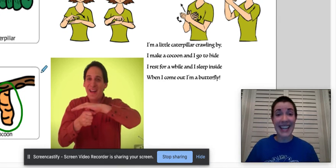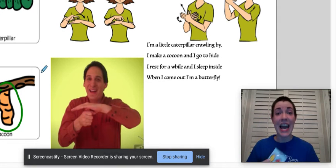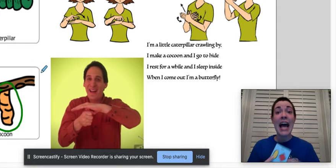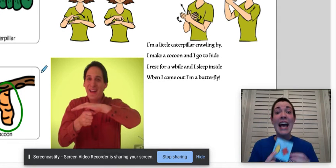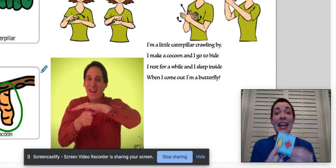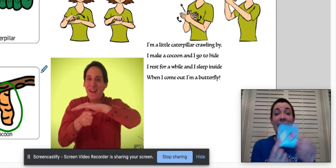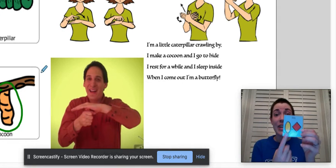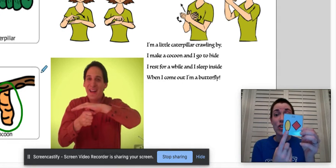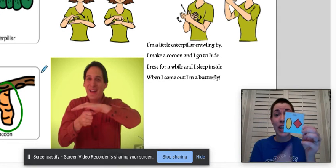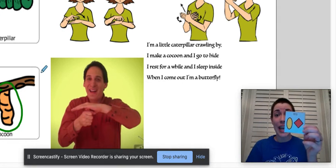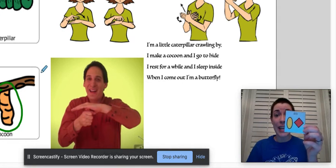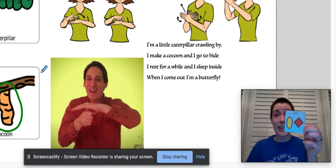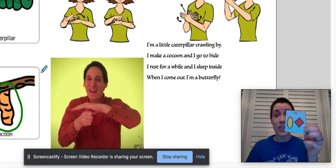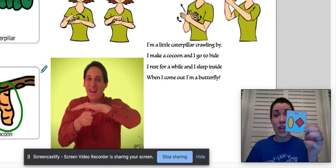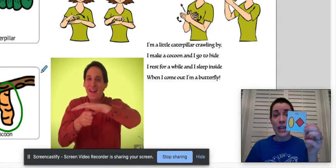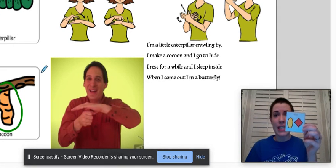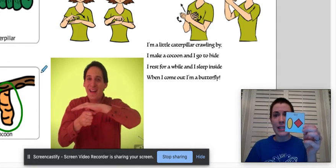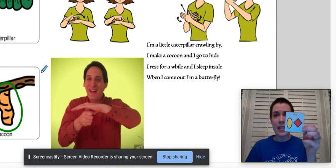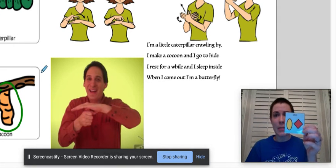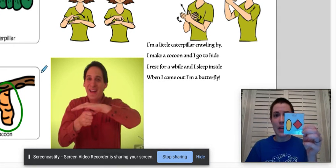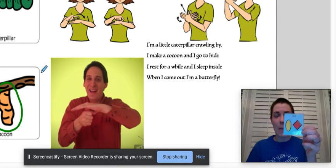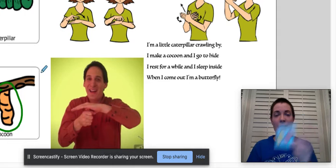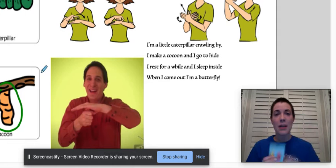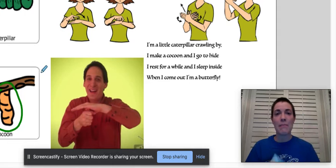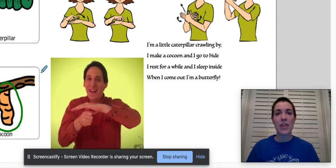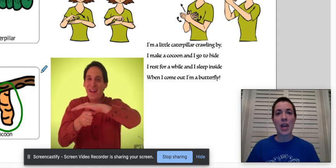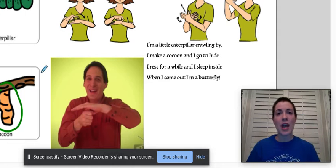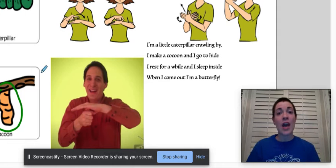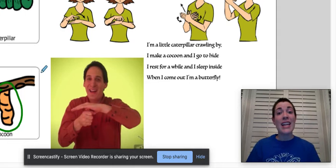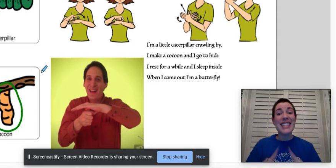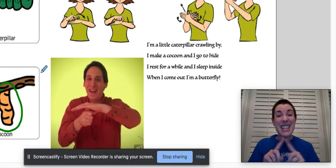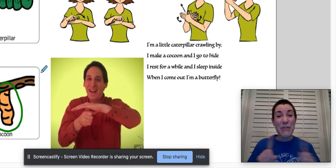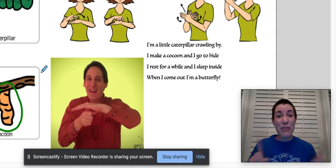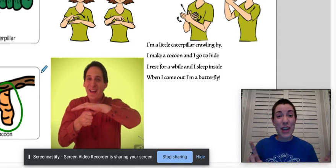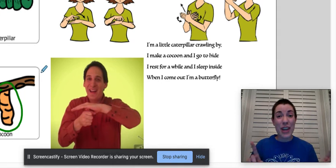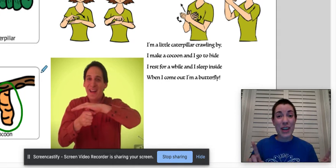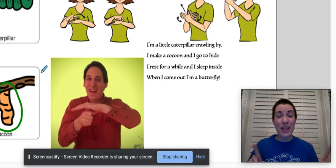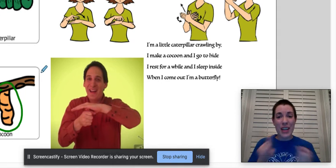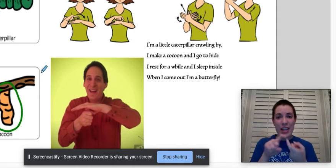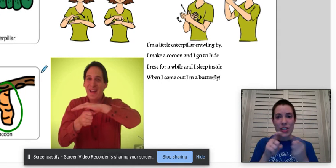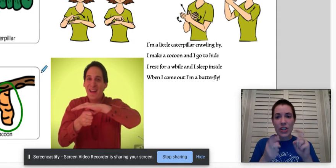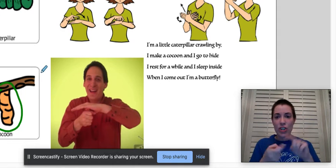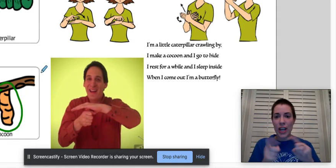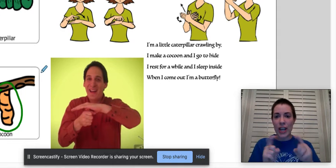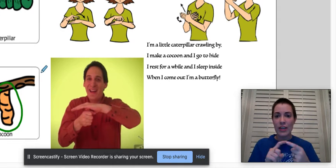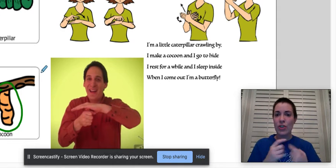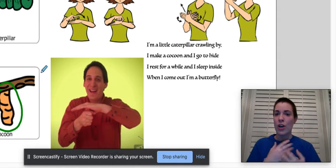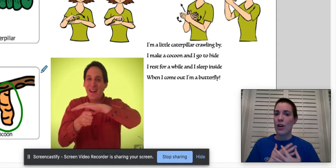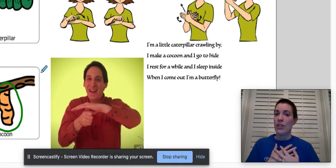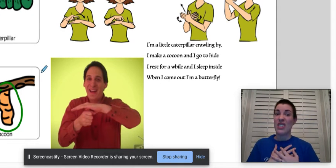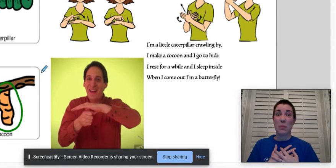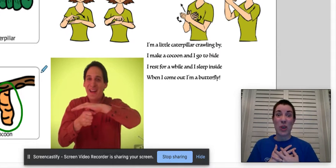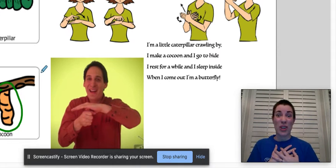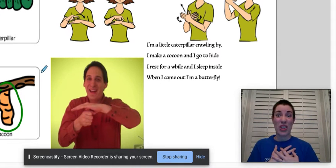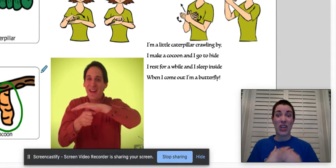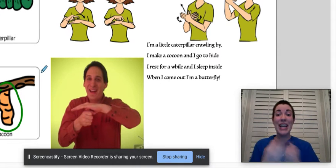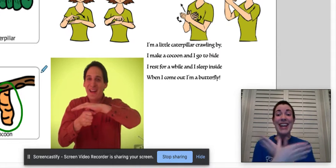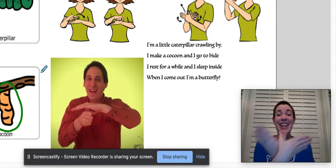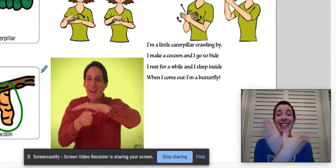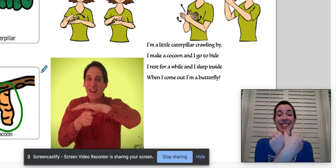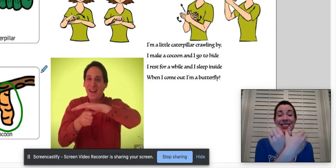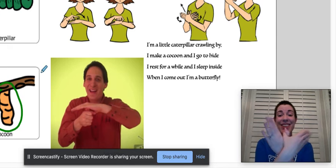he can change. He's going to become something different. He's going to change, spoiler